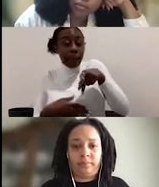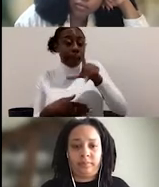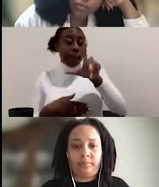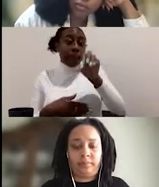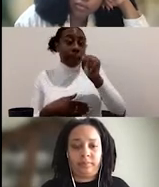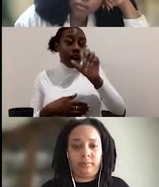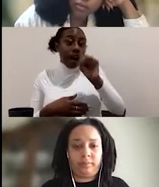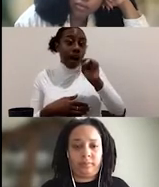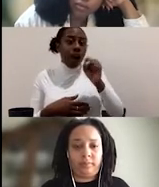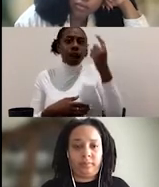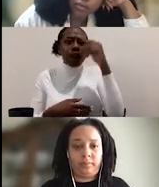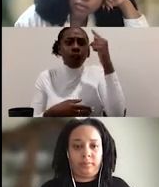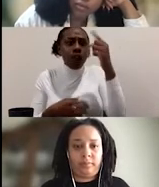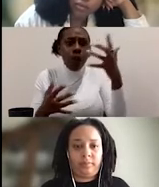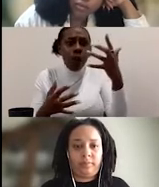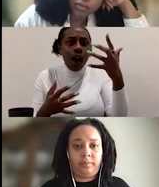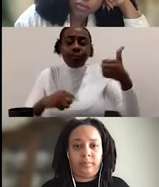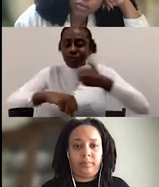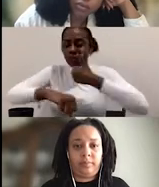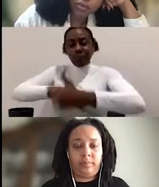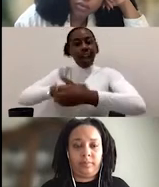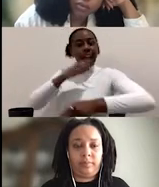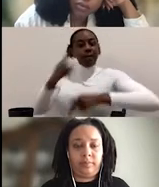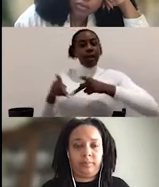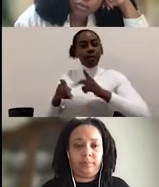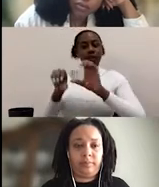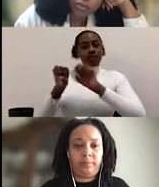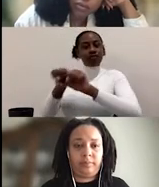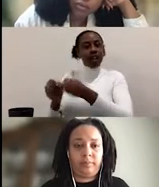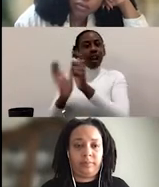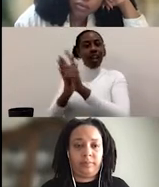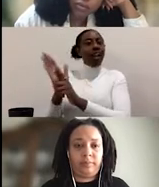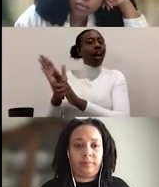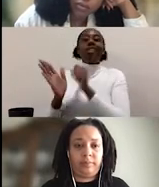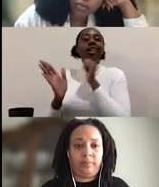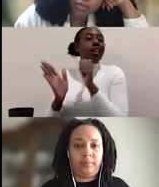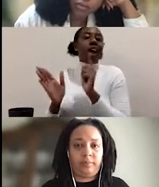crimes, and some involving outright murder.